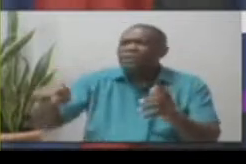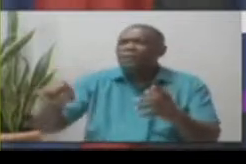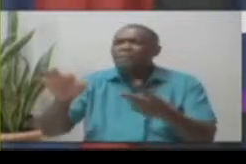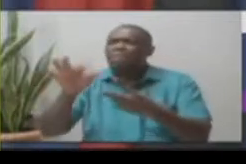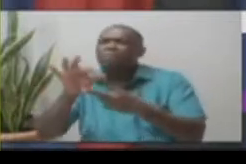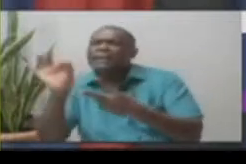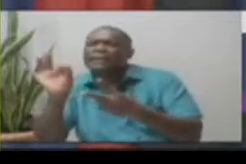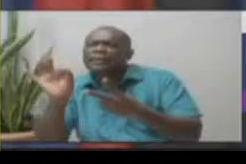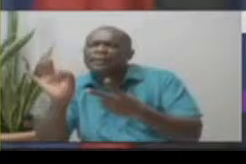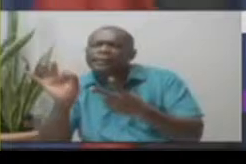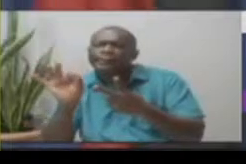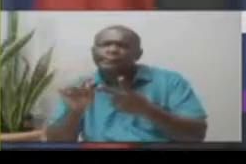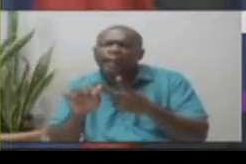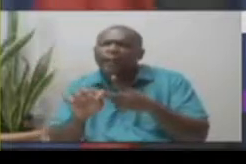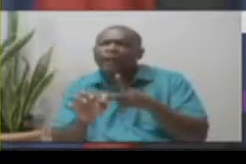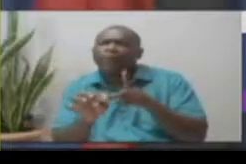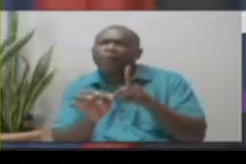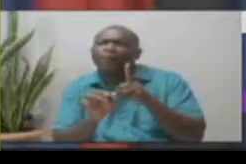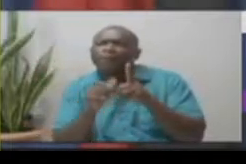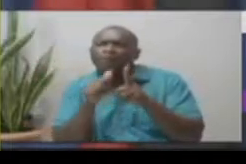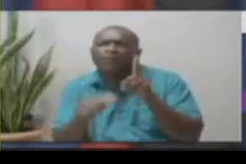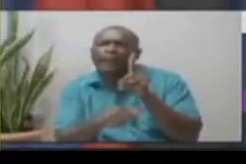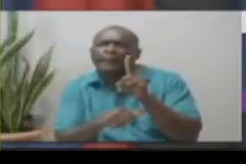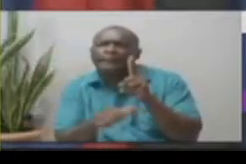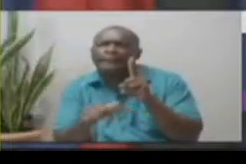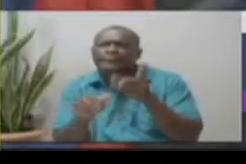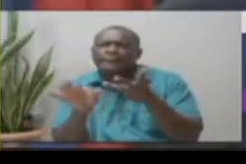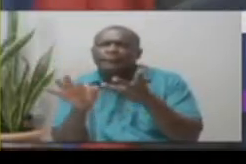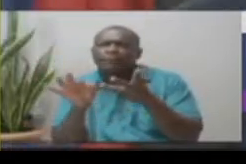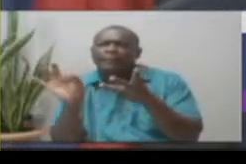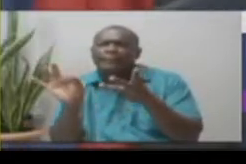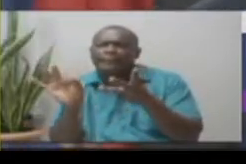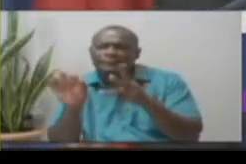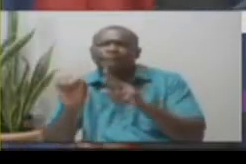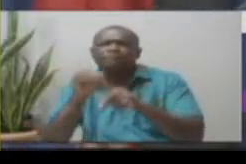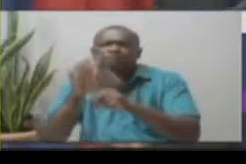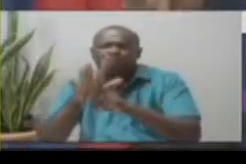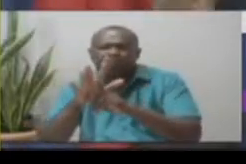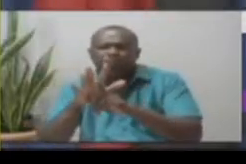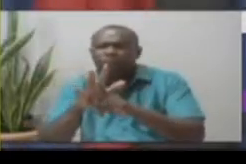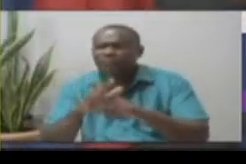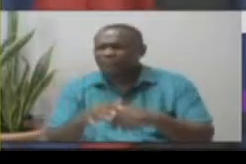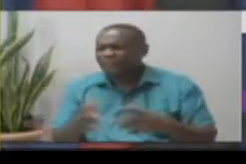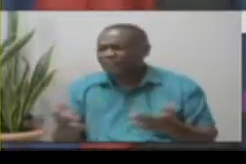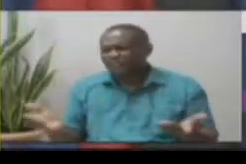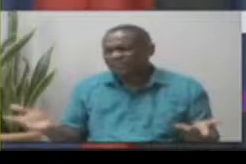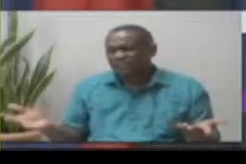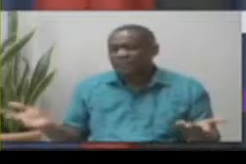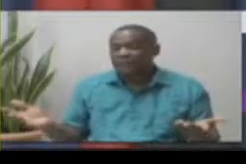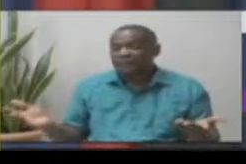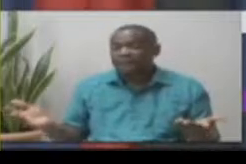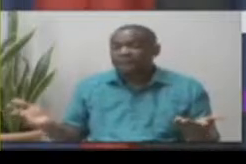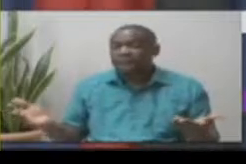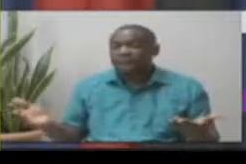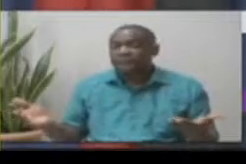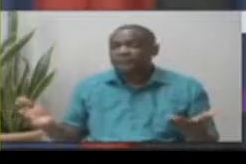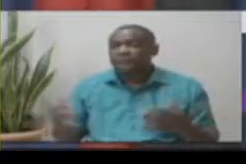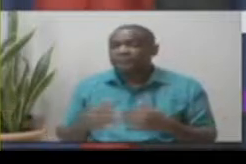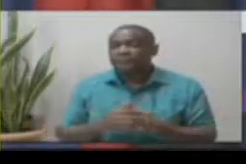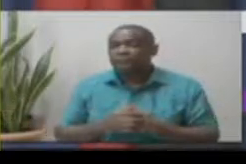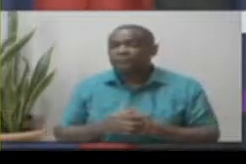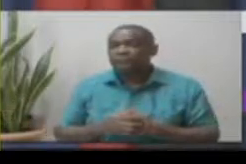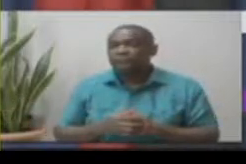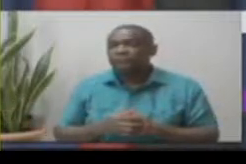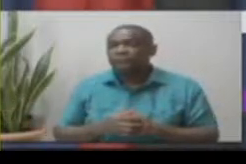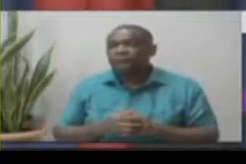issue cannot be the vehicle bought by somebody with their own money, when in fact you're giving a pass to people to